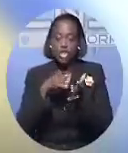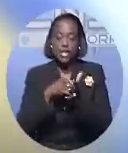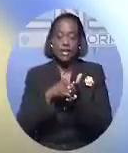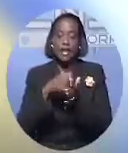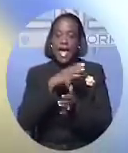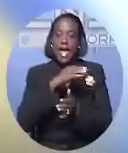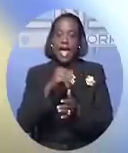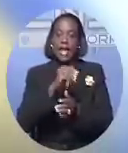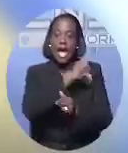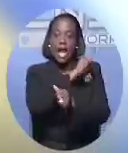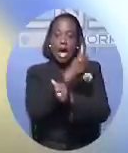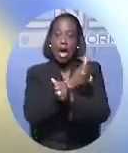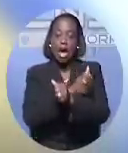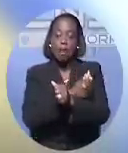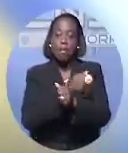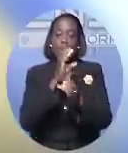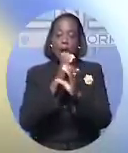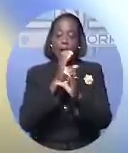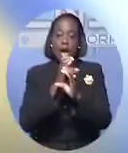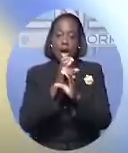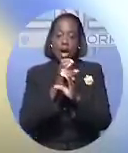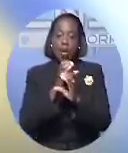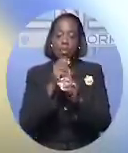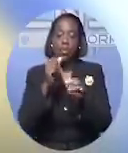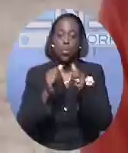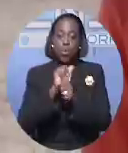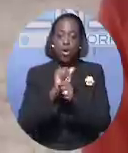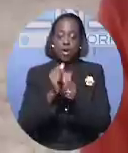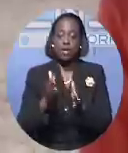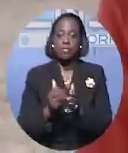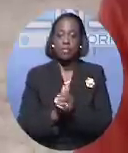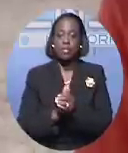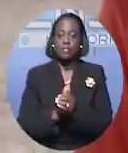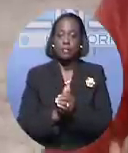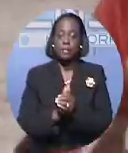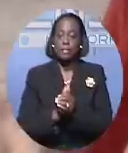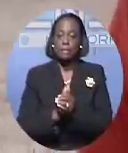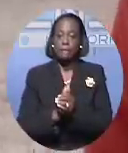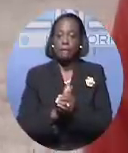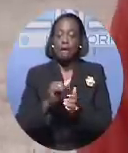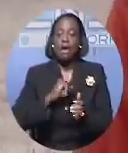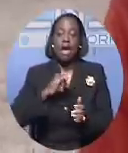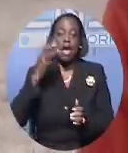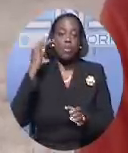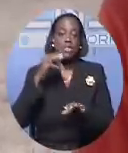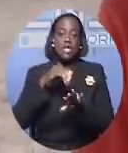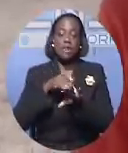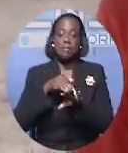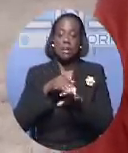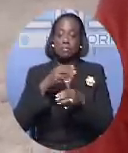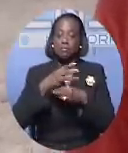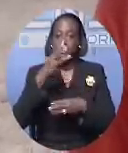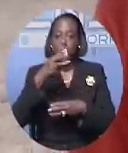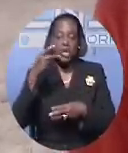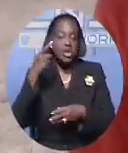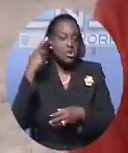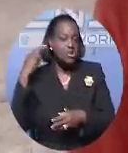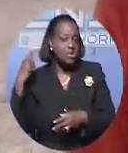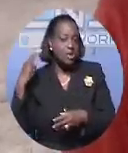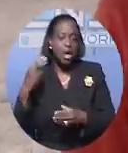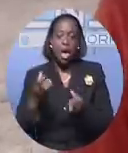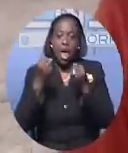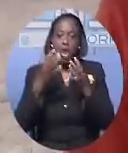whose employees lives were threatened. I was on my right to stop, so I didn't really was outside, but we heard like a lot of